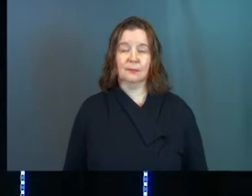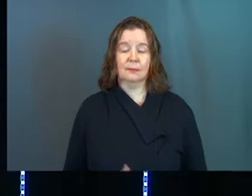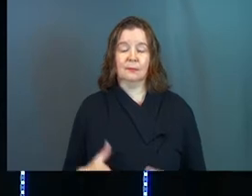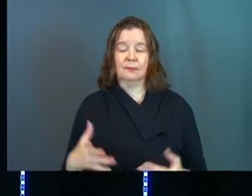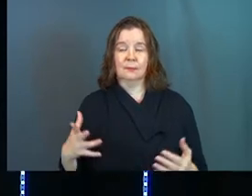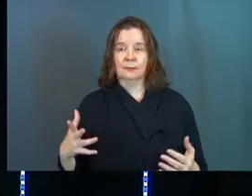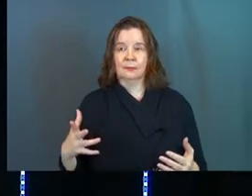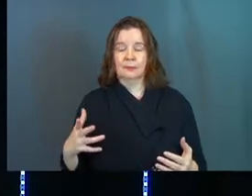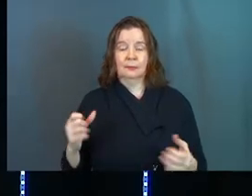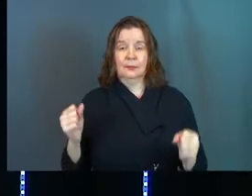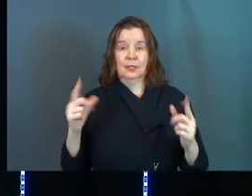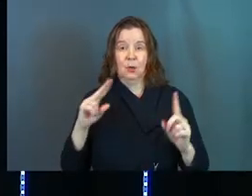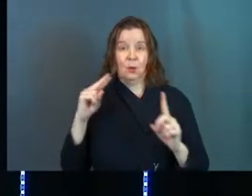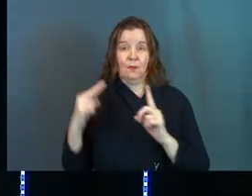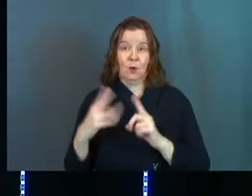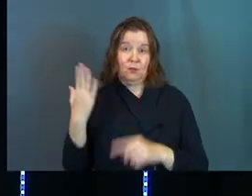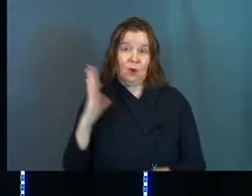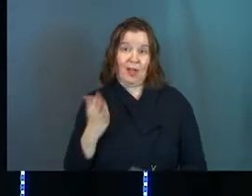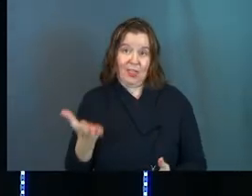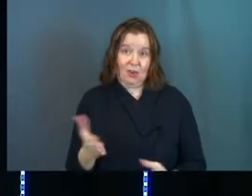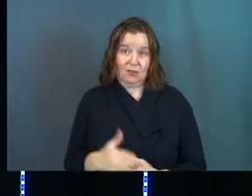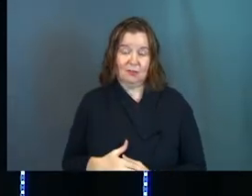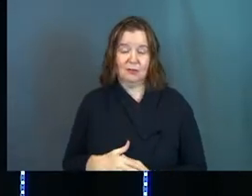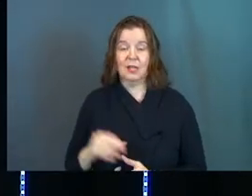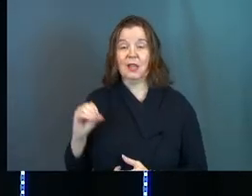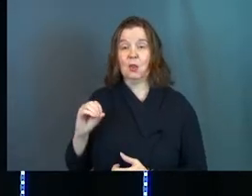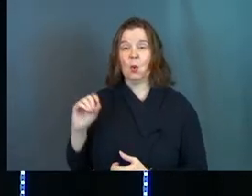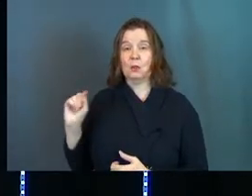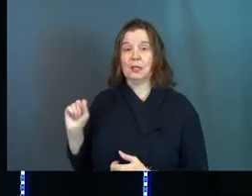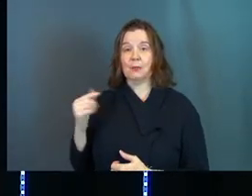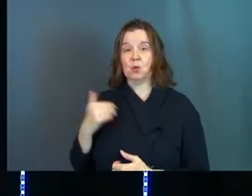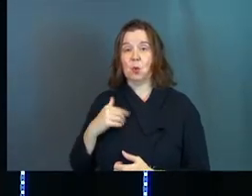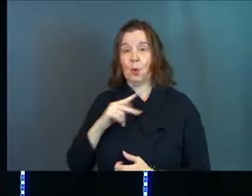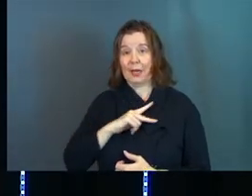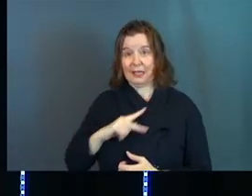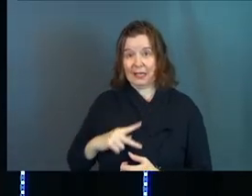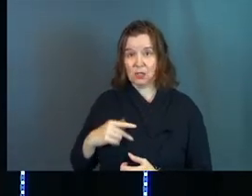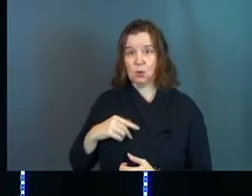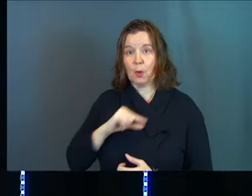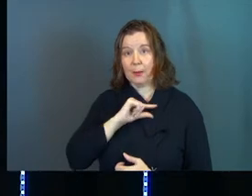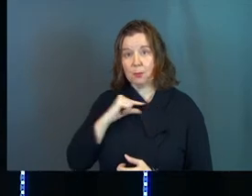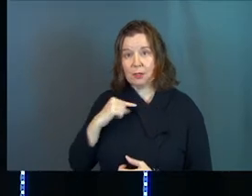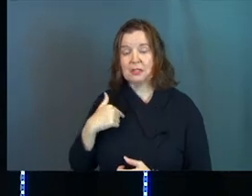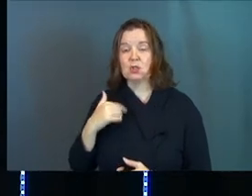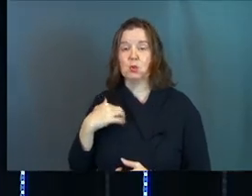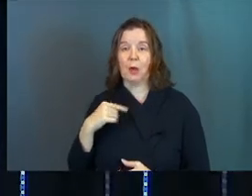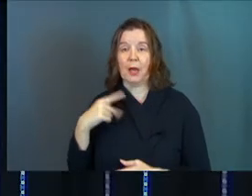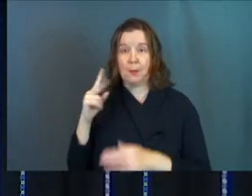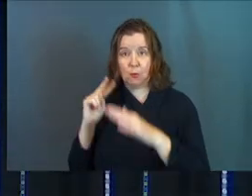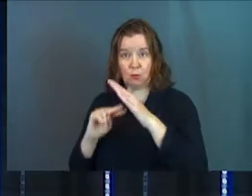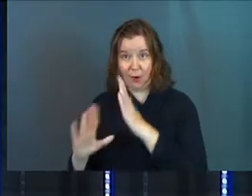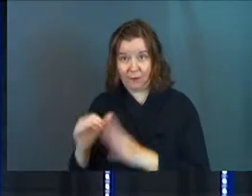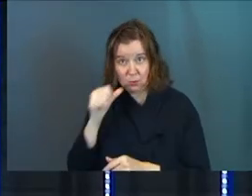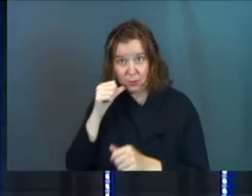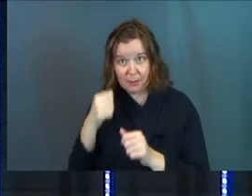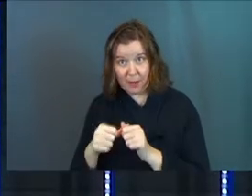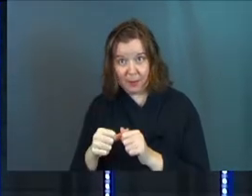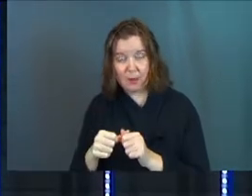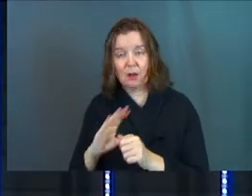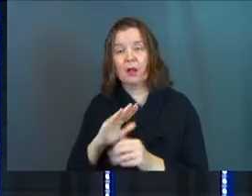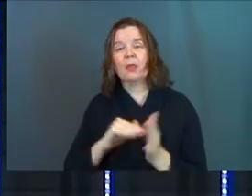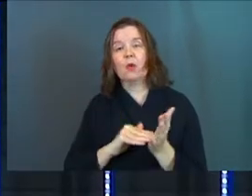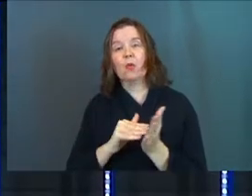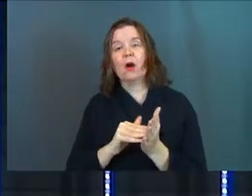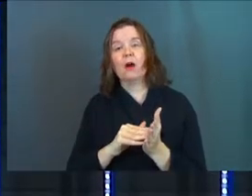And just quick view of your God there. In the Old Testament, you had kings and you had priests and you had prophets. Do you remember those guys? They